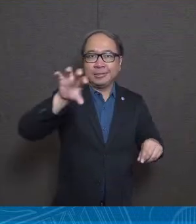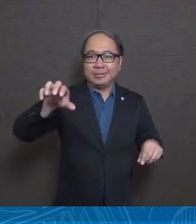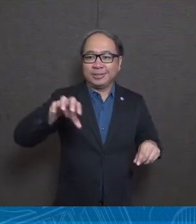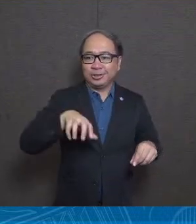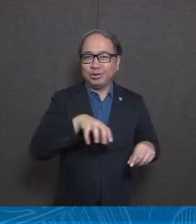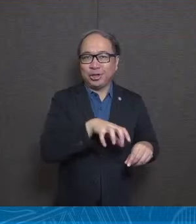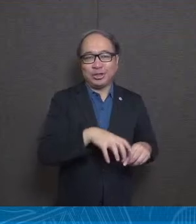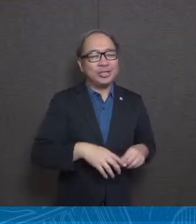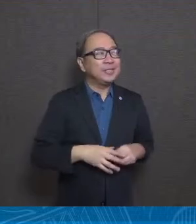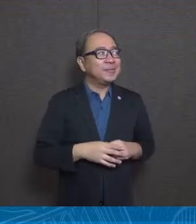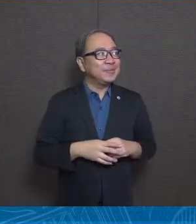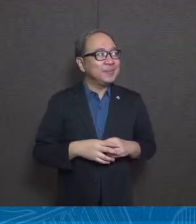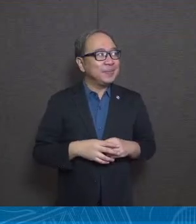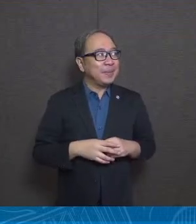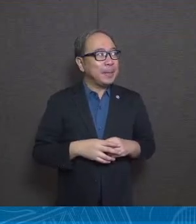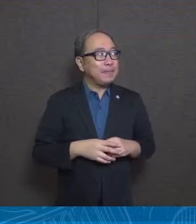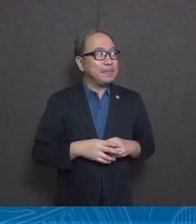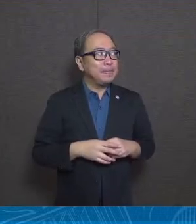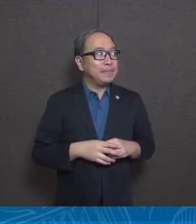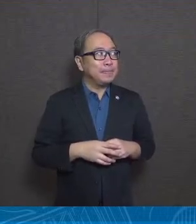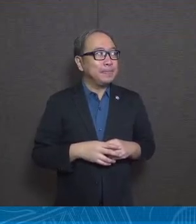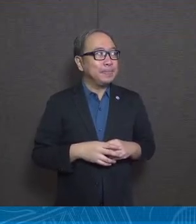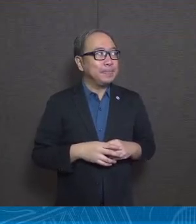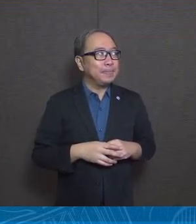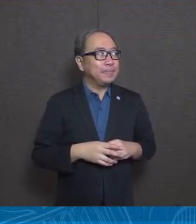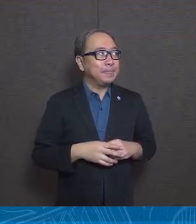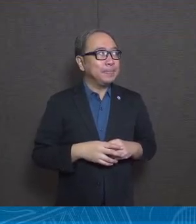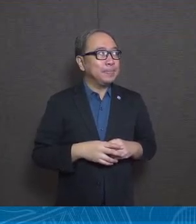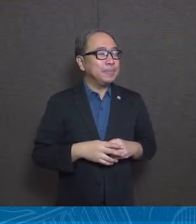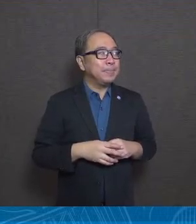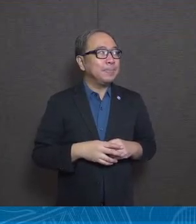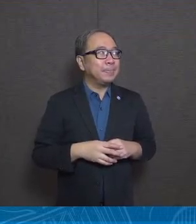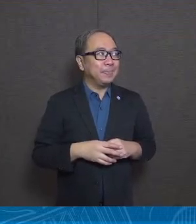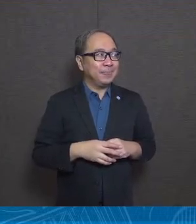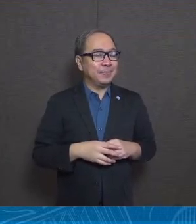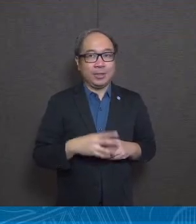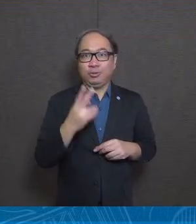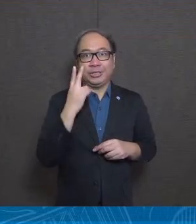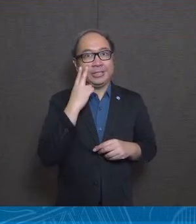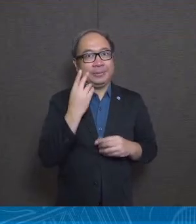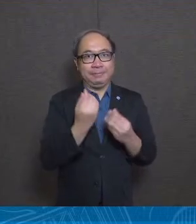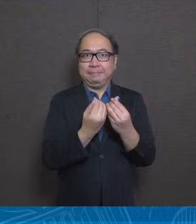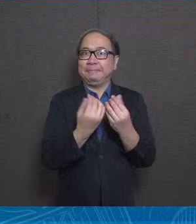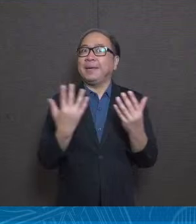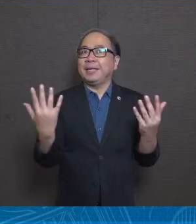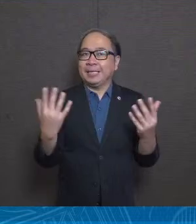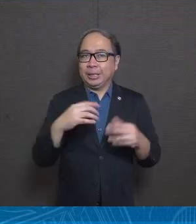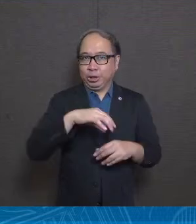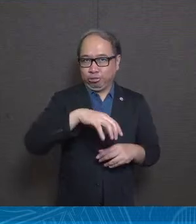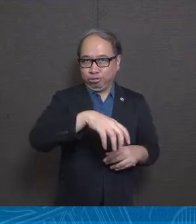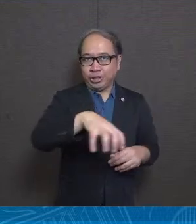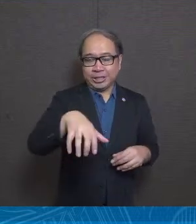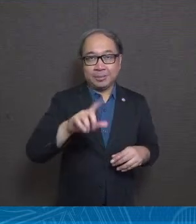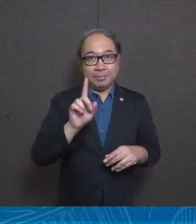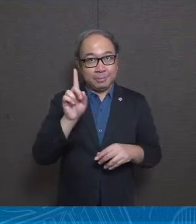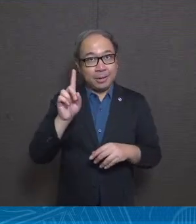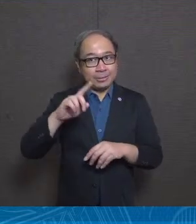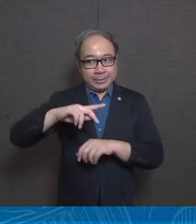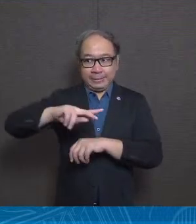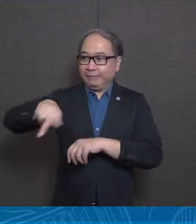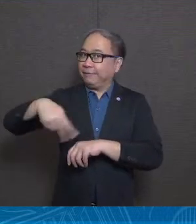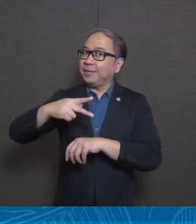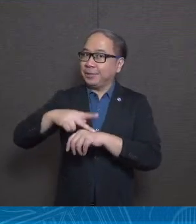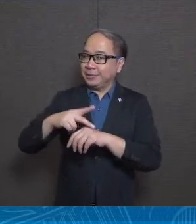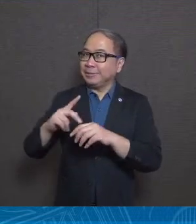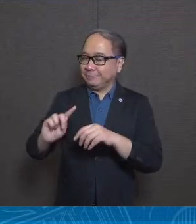geographic locations? Okay, right now we see quite many countries, but the Philippines, definitely,